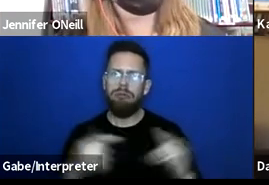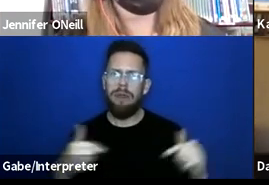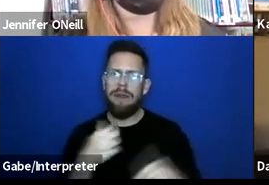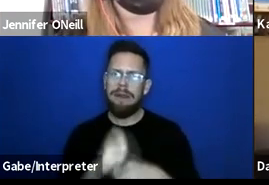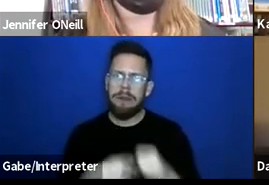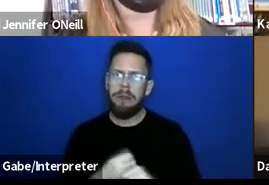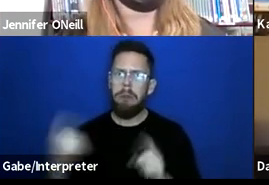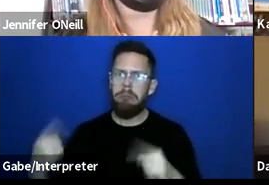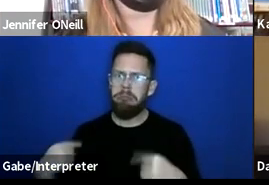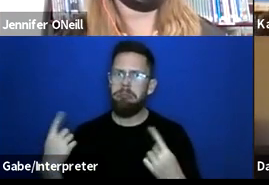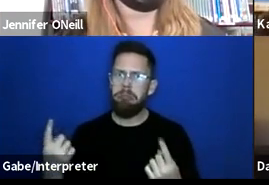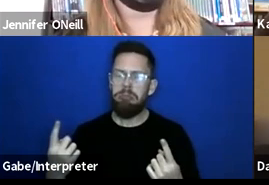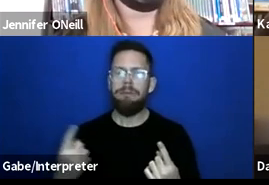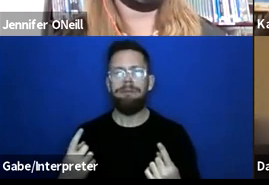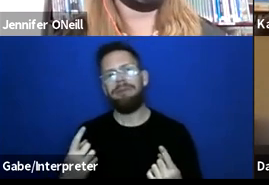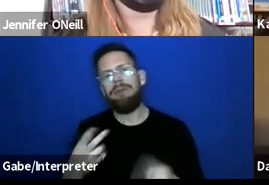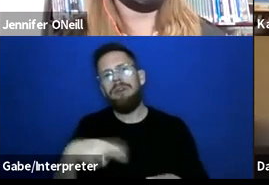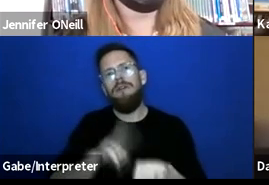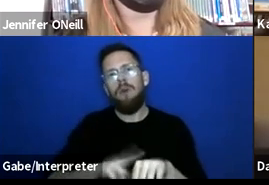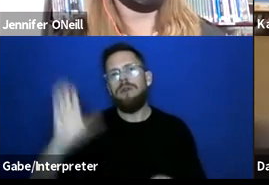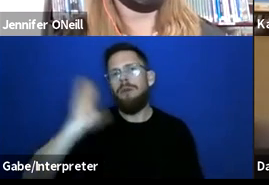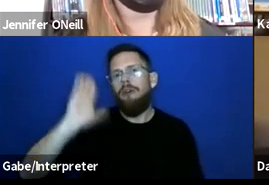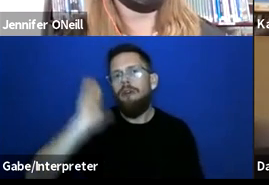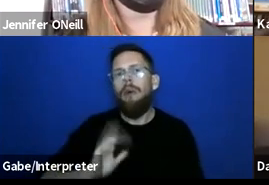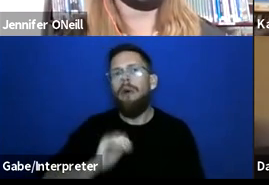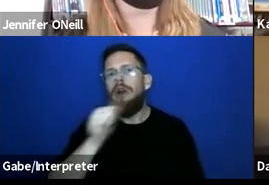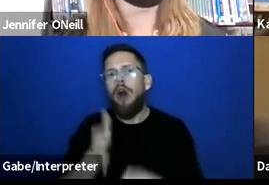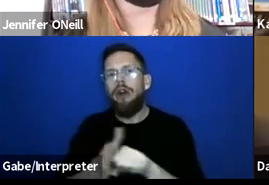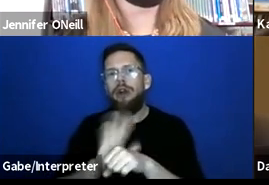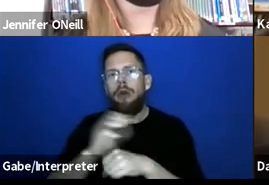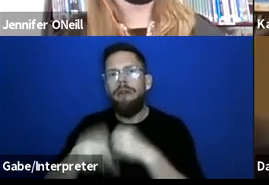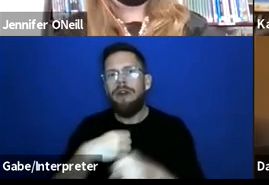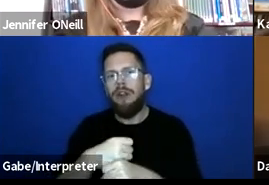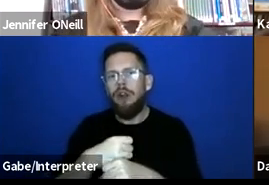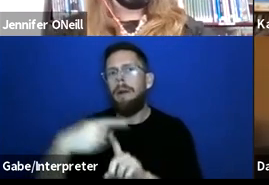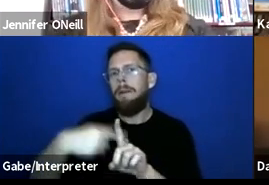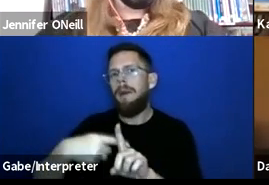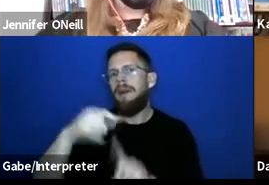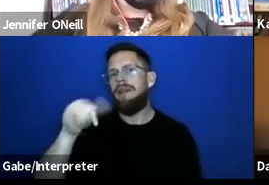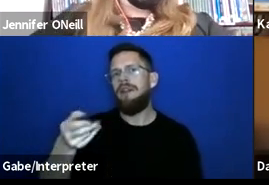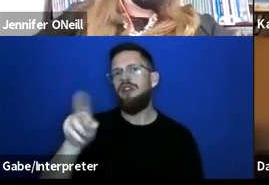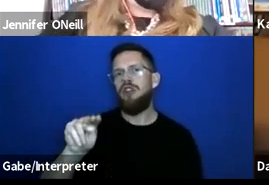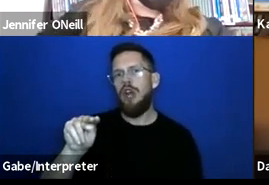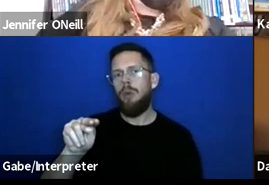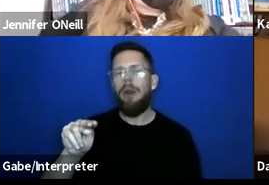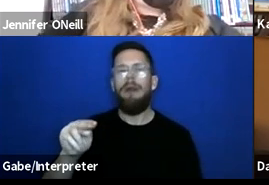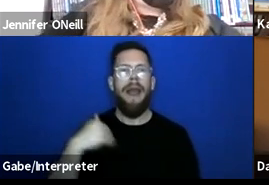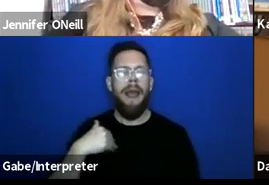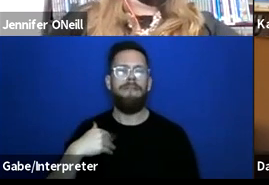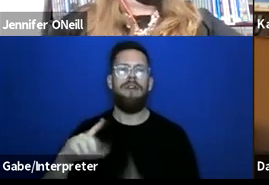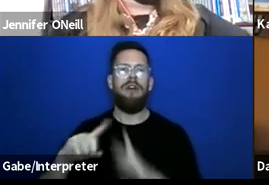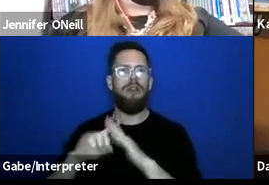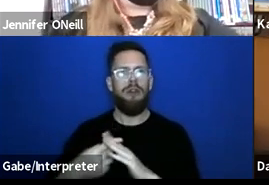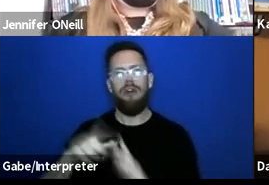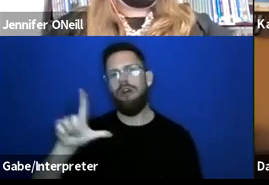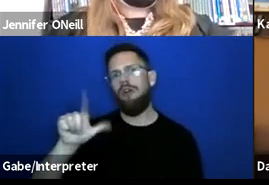year, non-COVID, non-pandemic years, in January on Martin Luther King weekend, they have the launch event where everybody from across